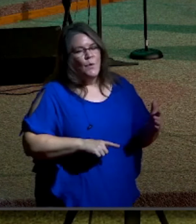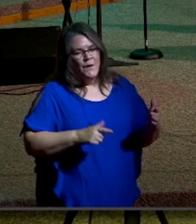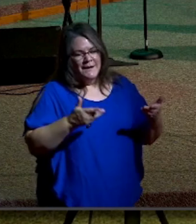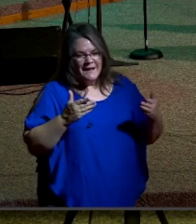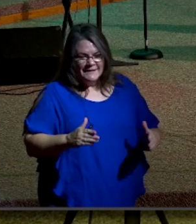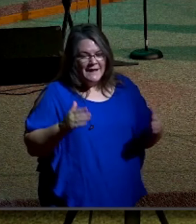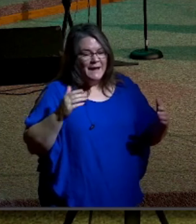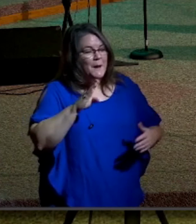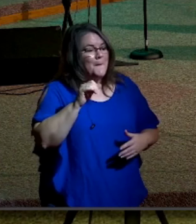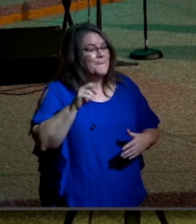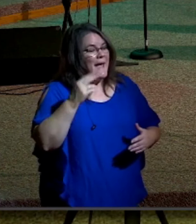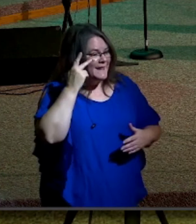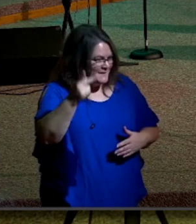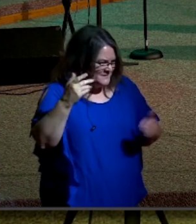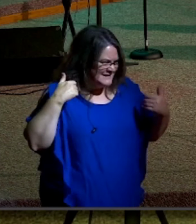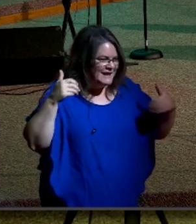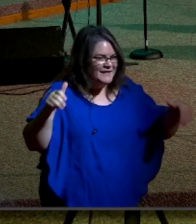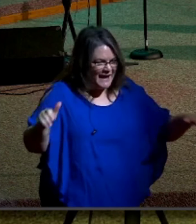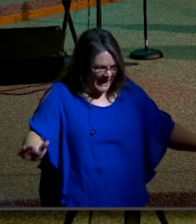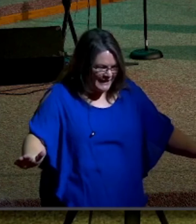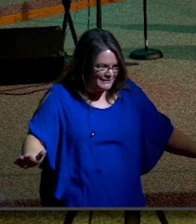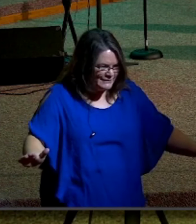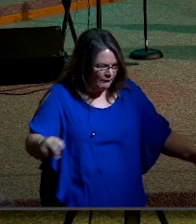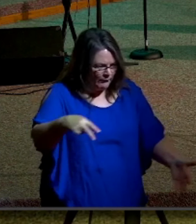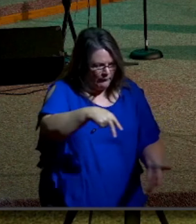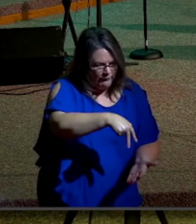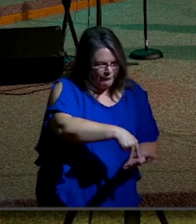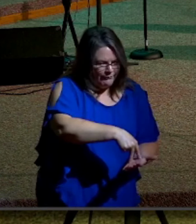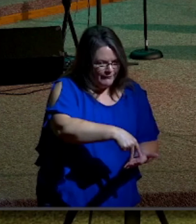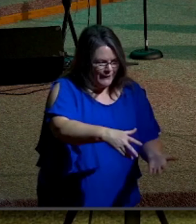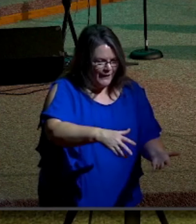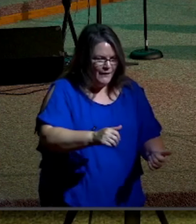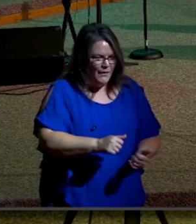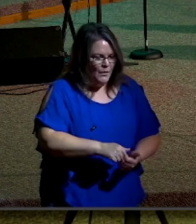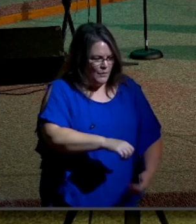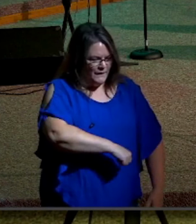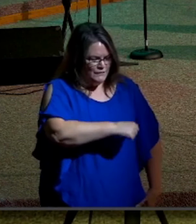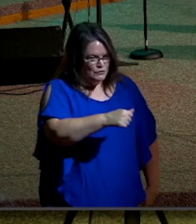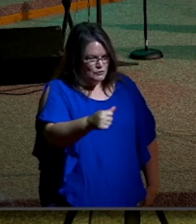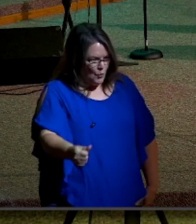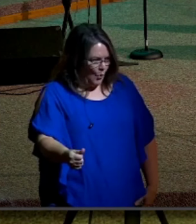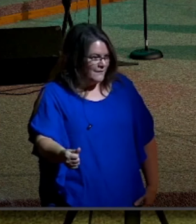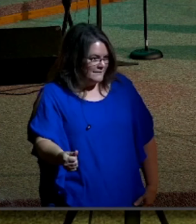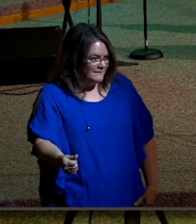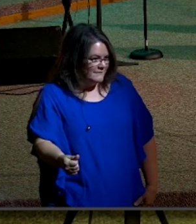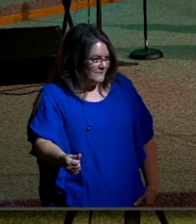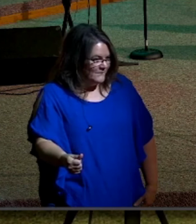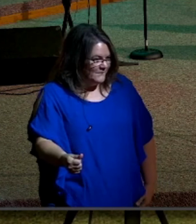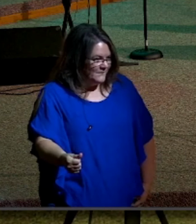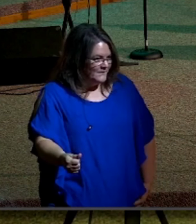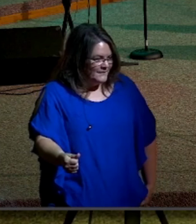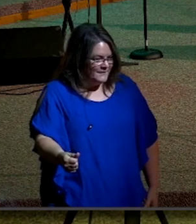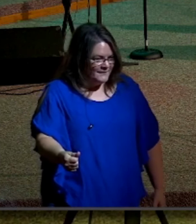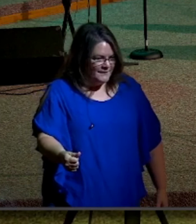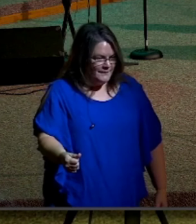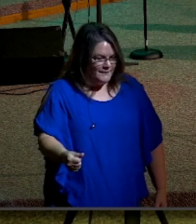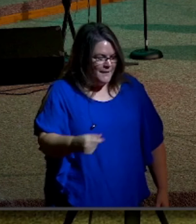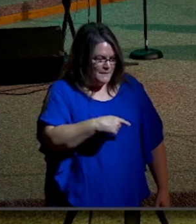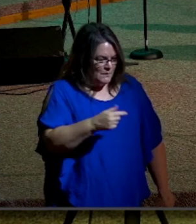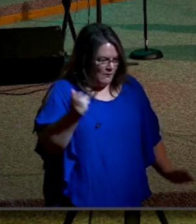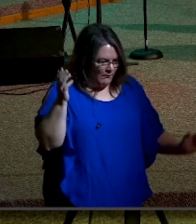the angel of the Lord standing in the way with his drawn sword in his hand. And he bowed down and fell on